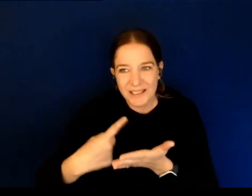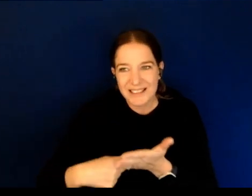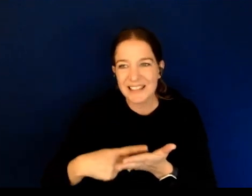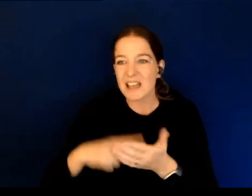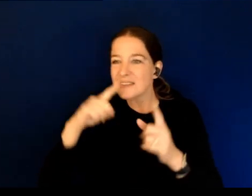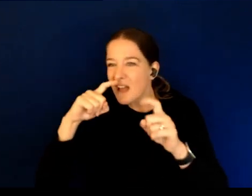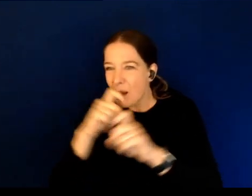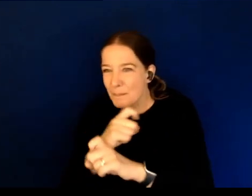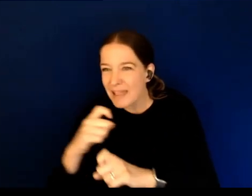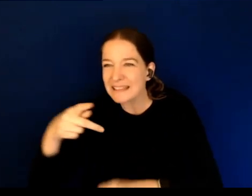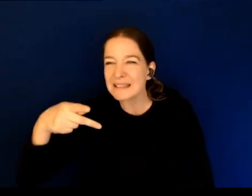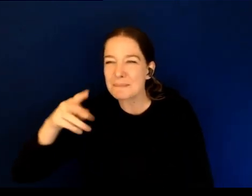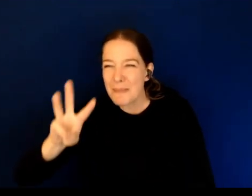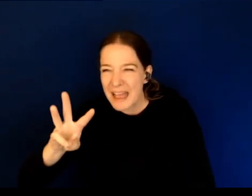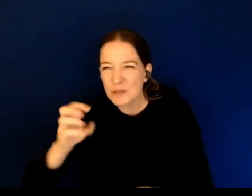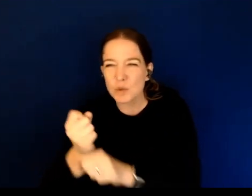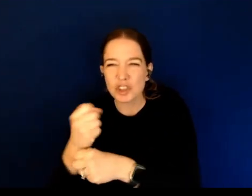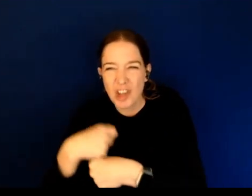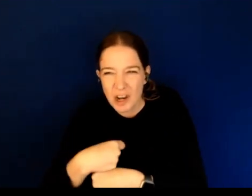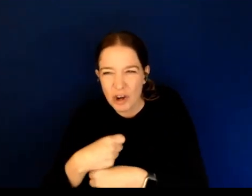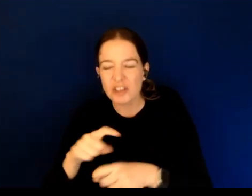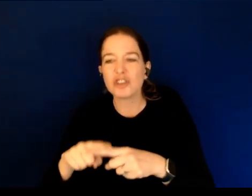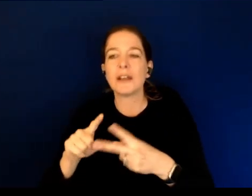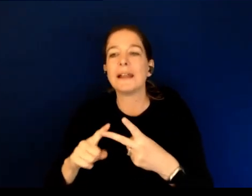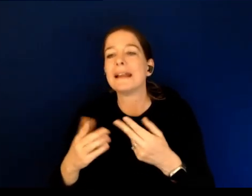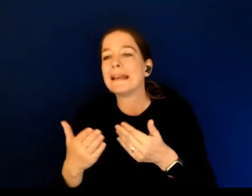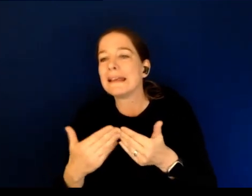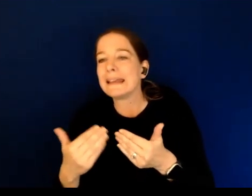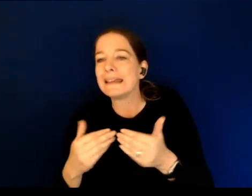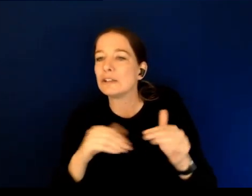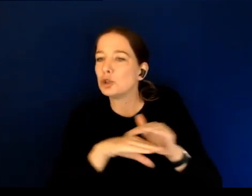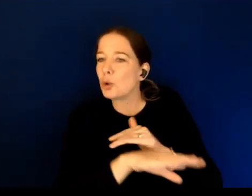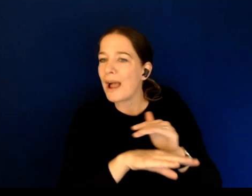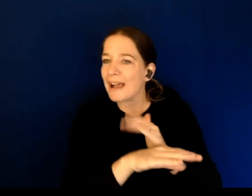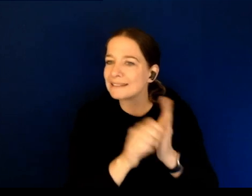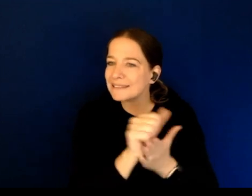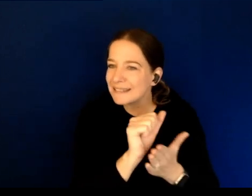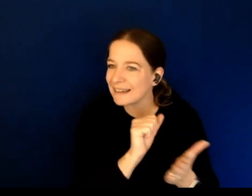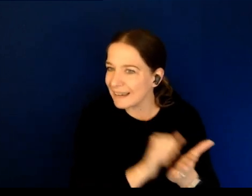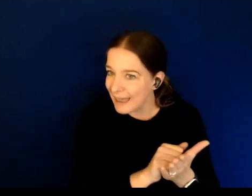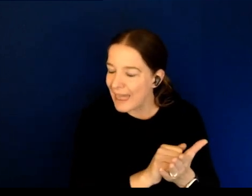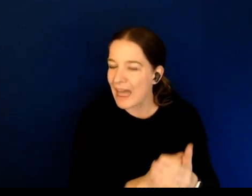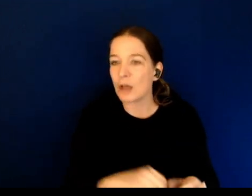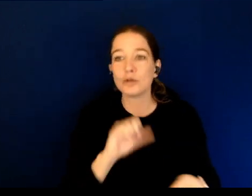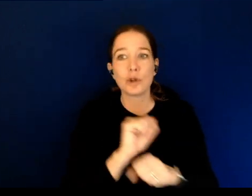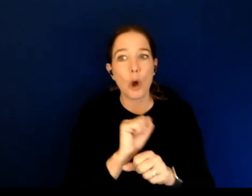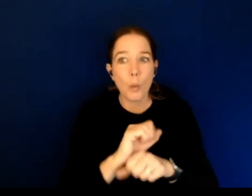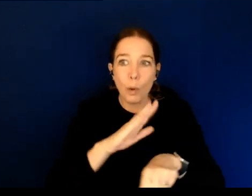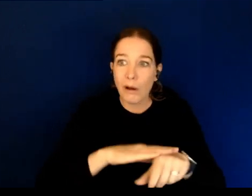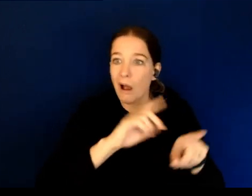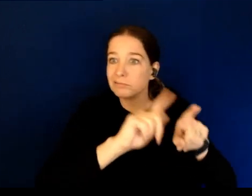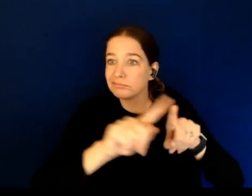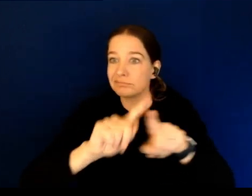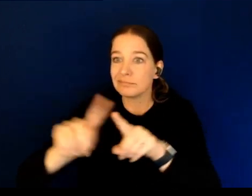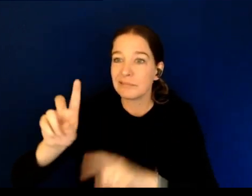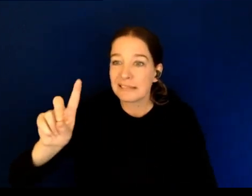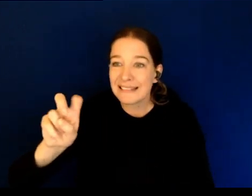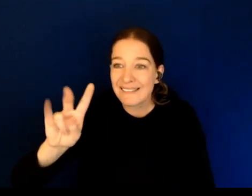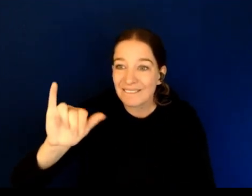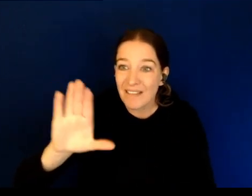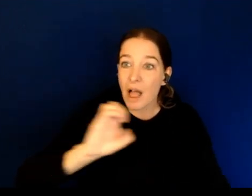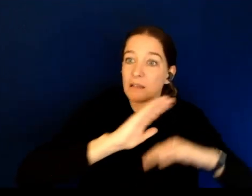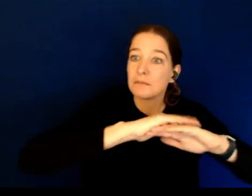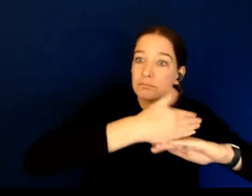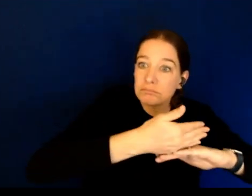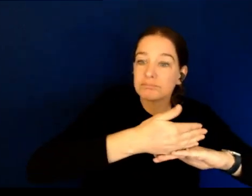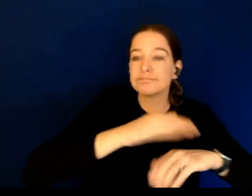password generation, right? Ease to access accounts. It works across multiple devices, and you only need